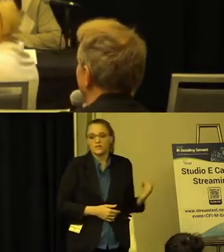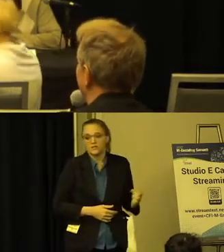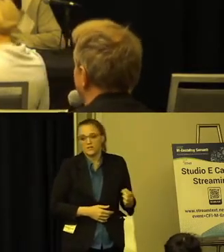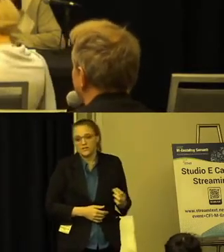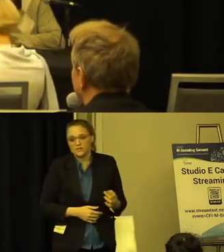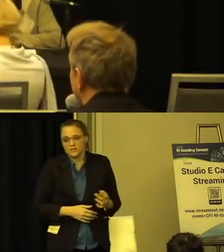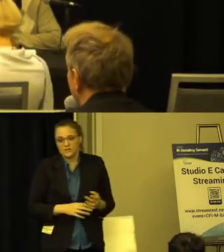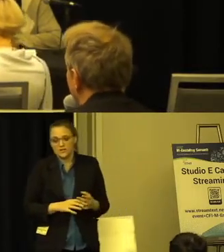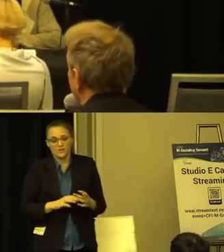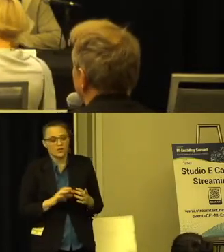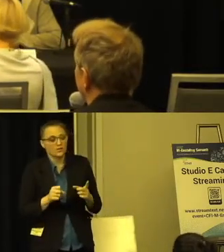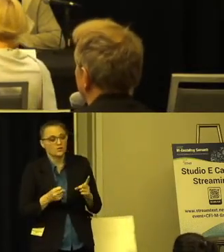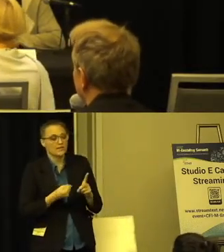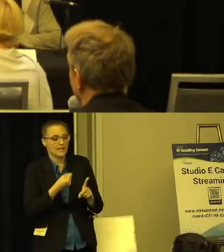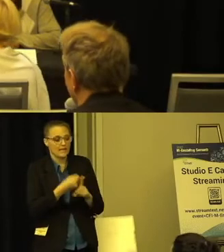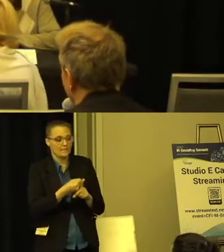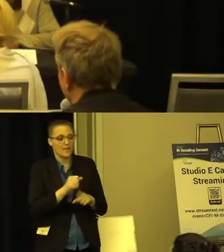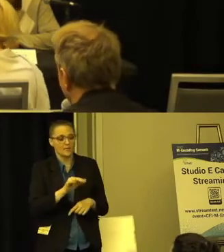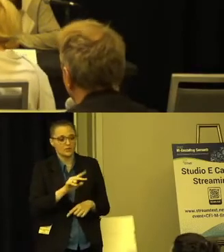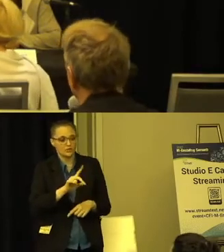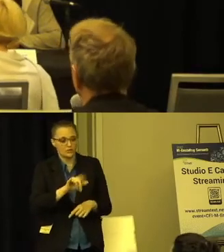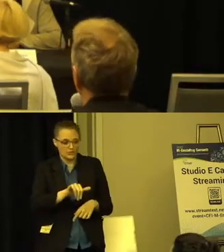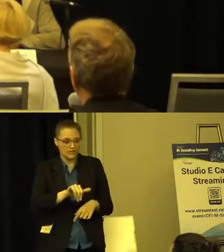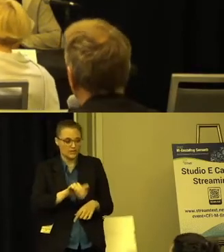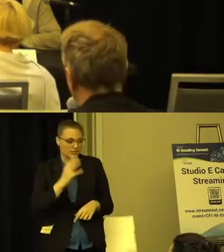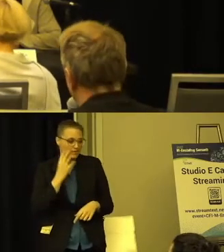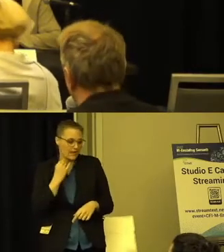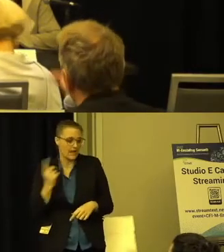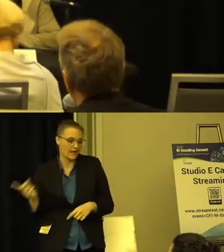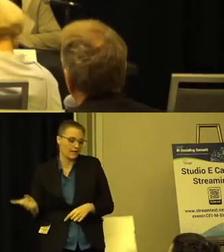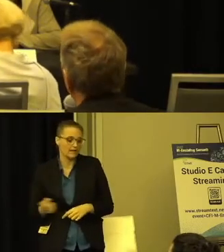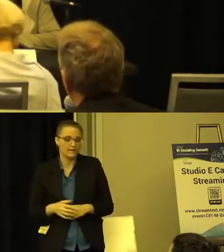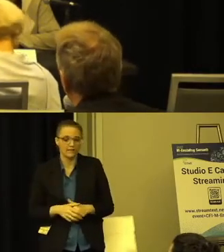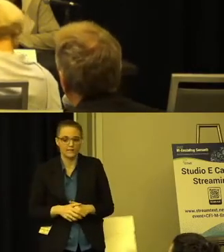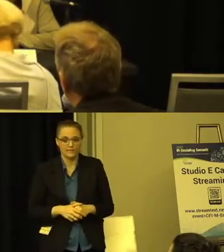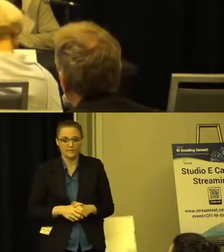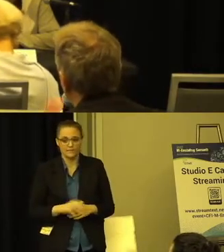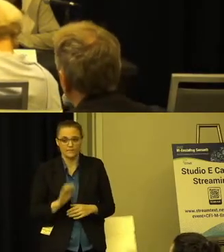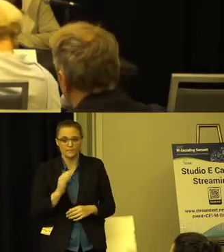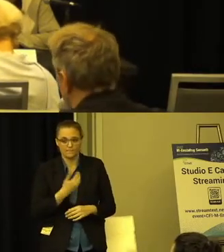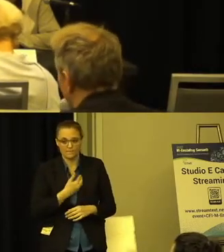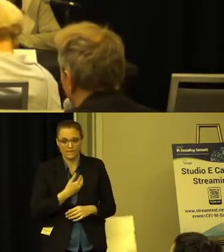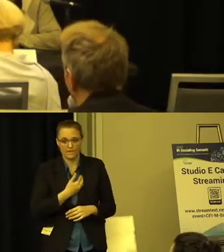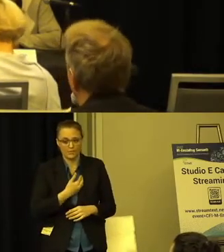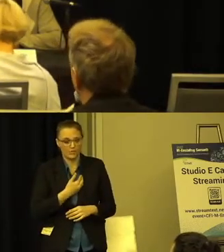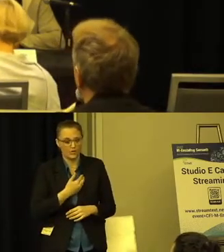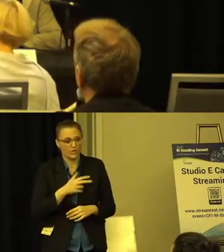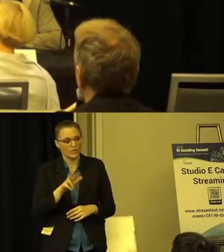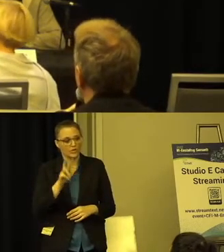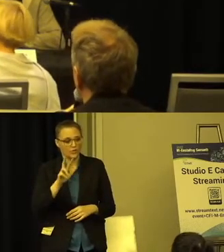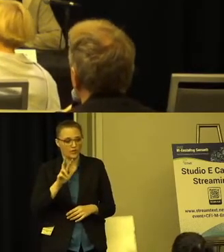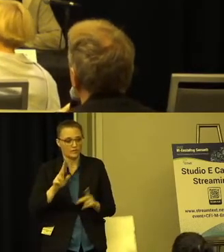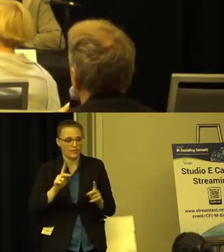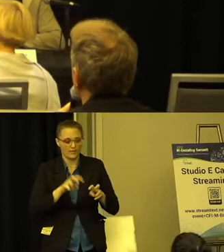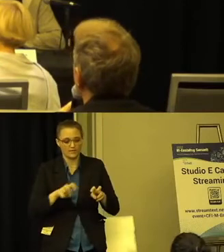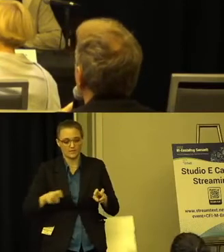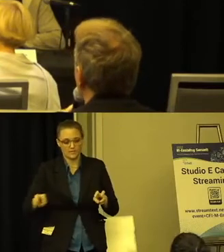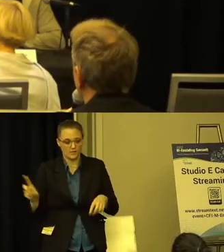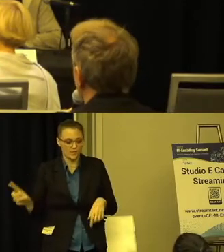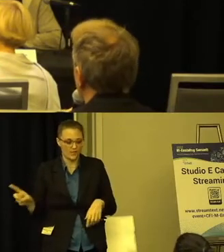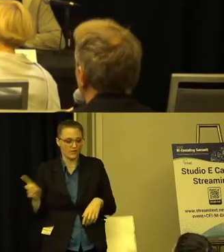So the impact that Judy has had and our three panelists up there have had internationally